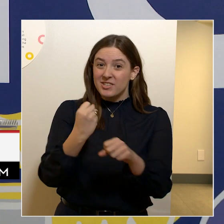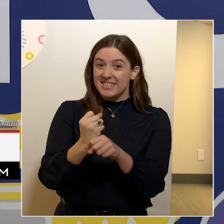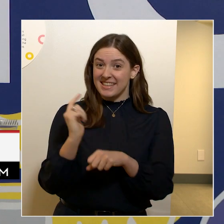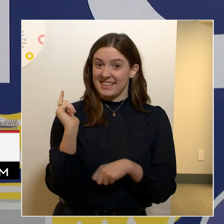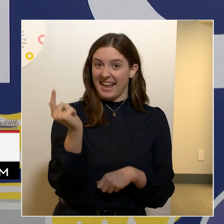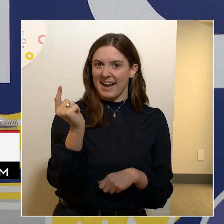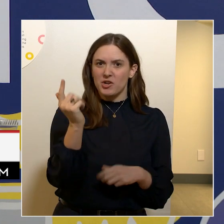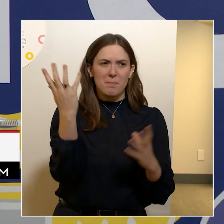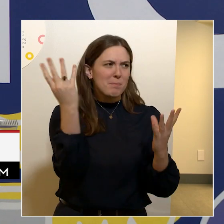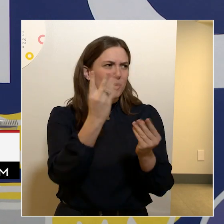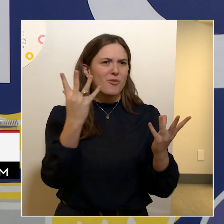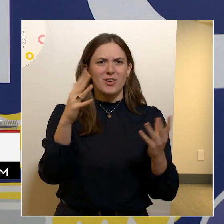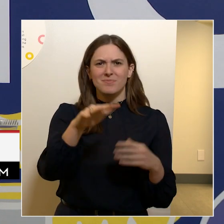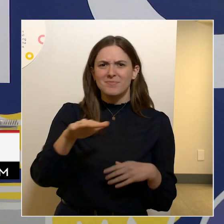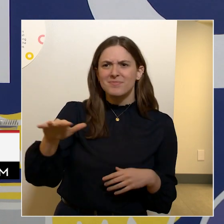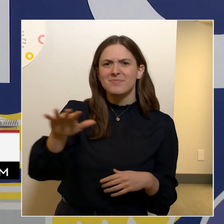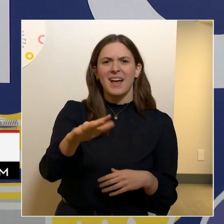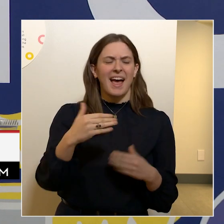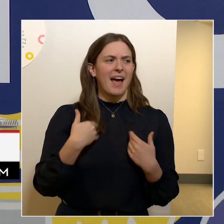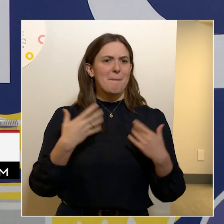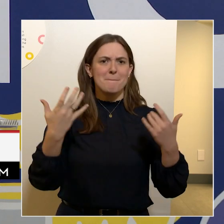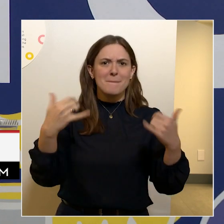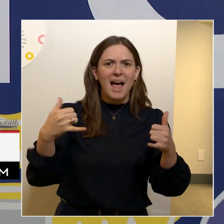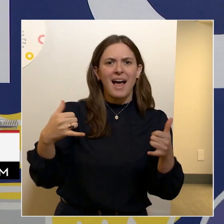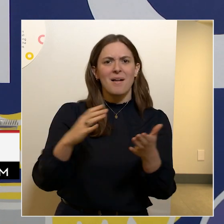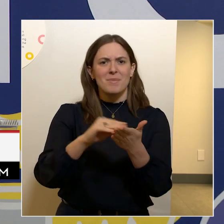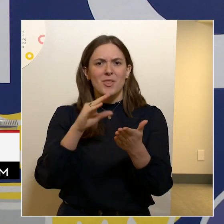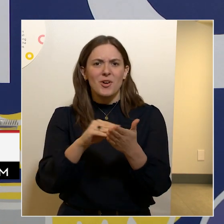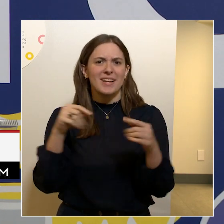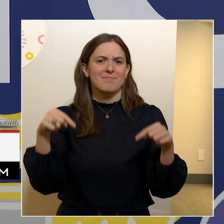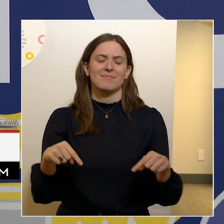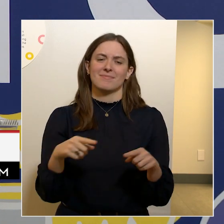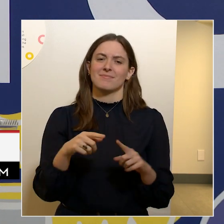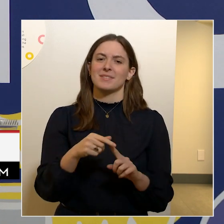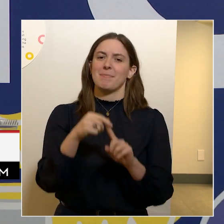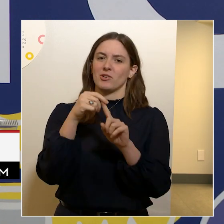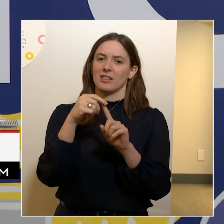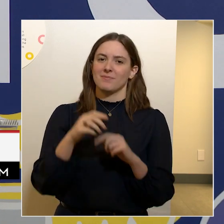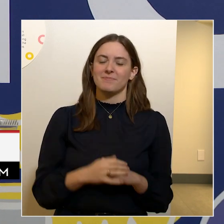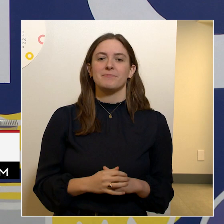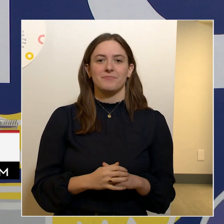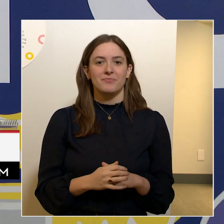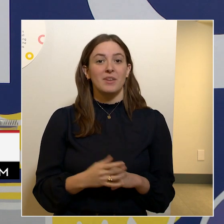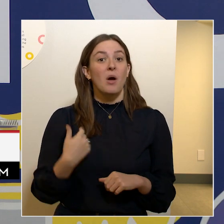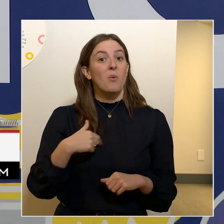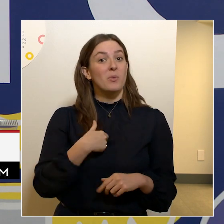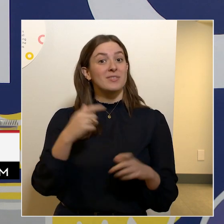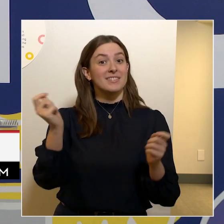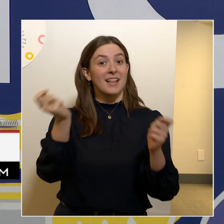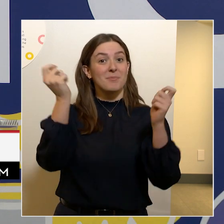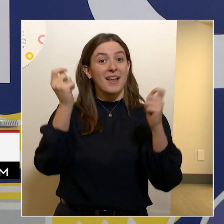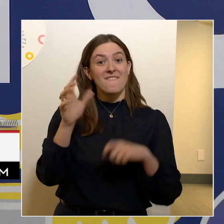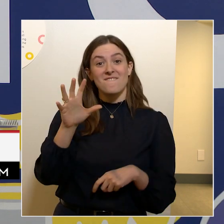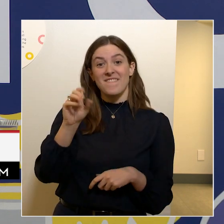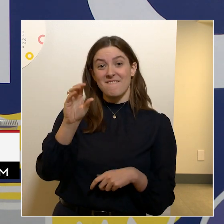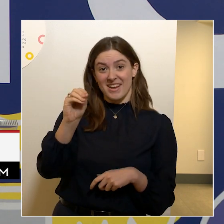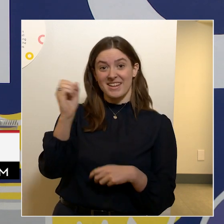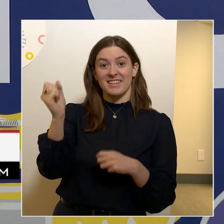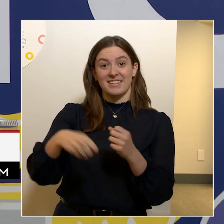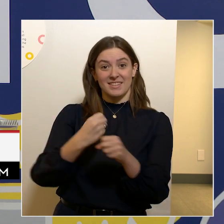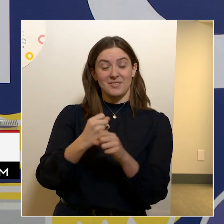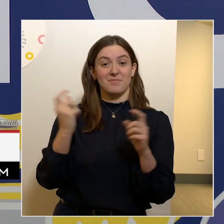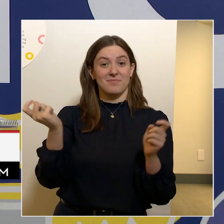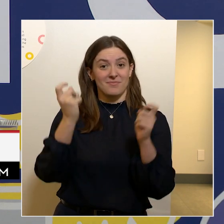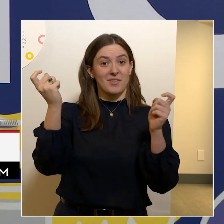space that's alive with play and learning is special, particularly as we celebrate the 50th anniversary of the